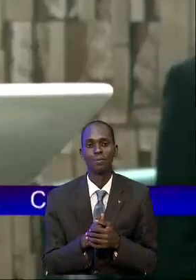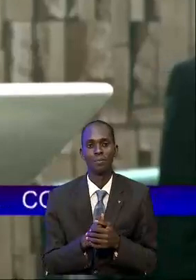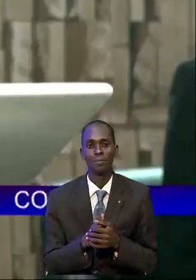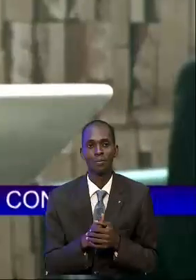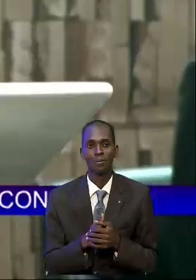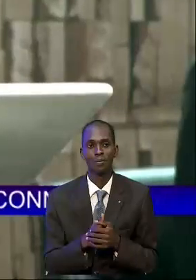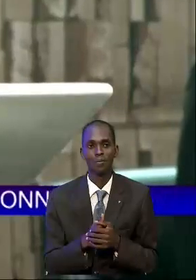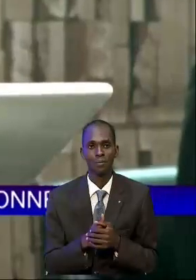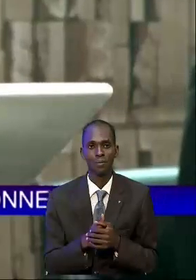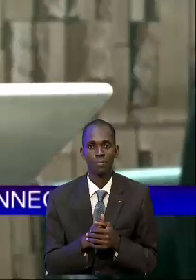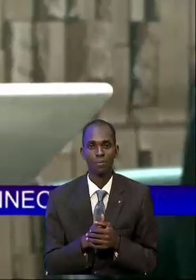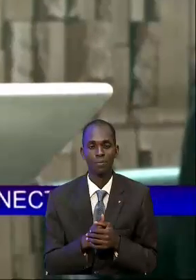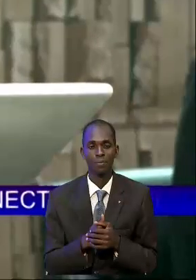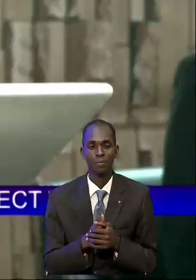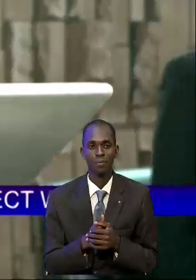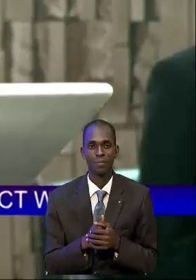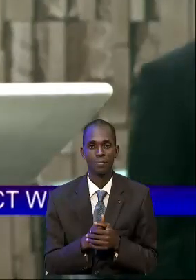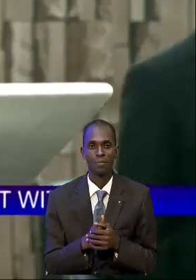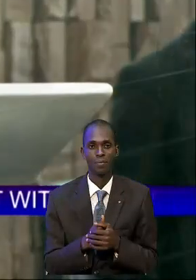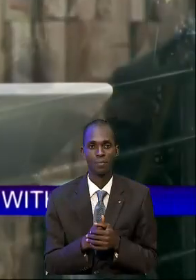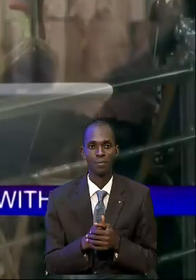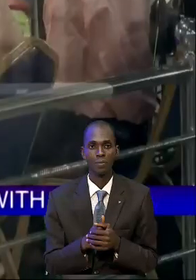Shake yourself and come.